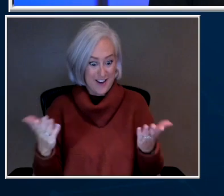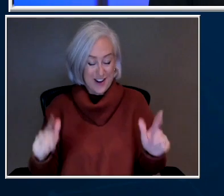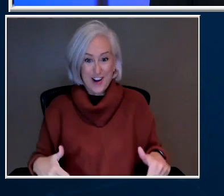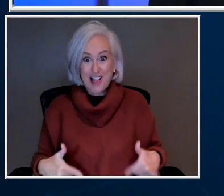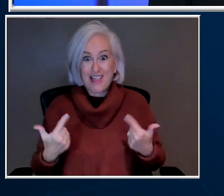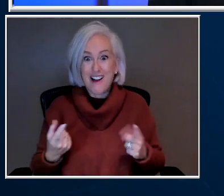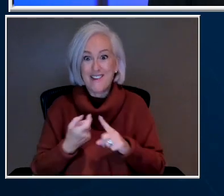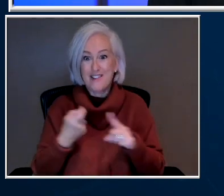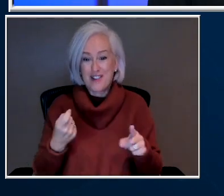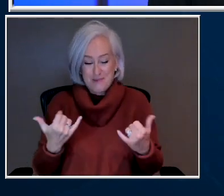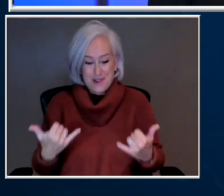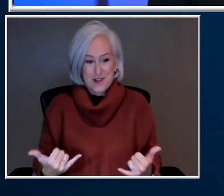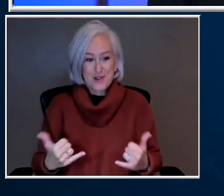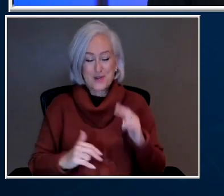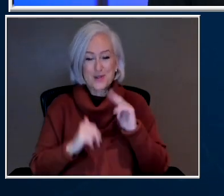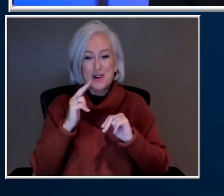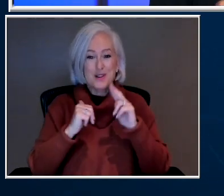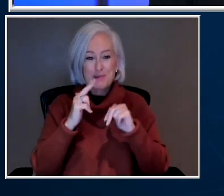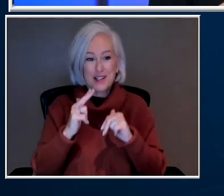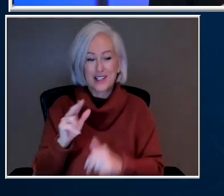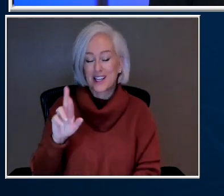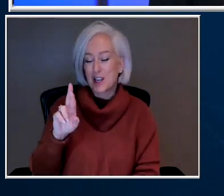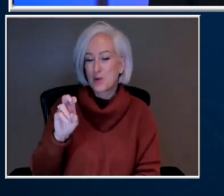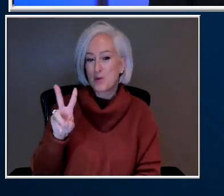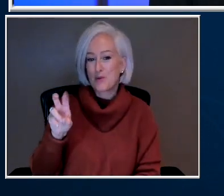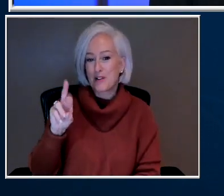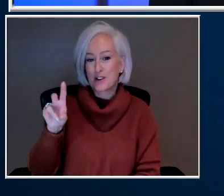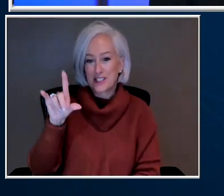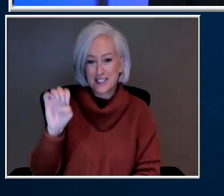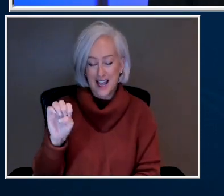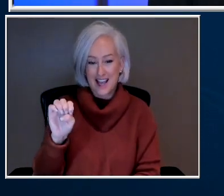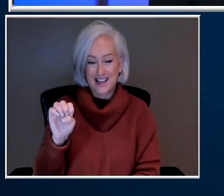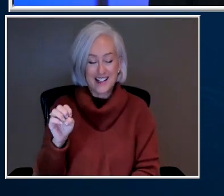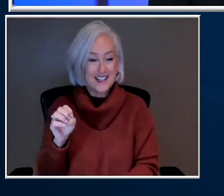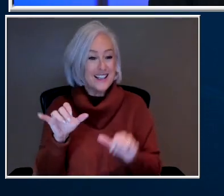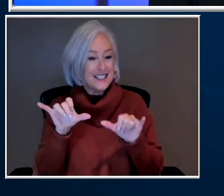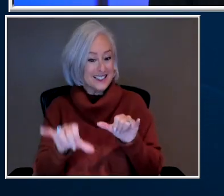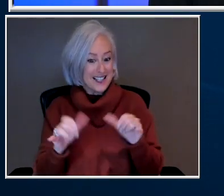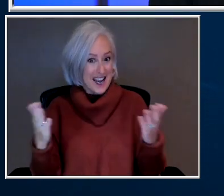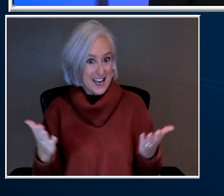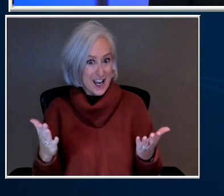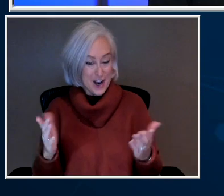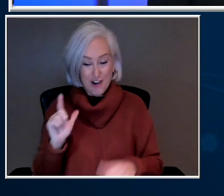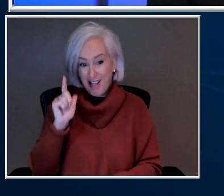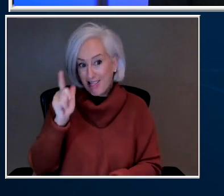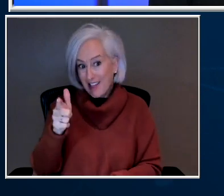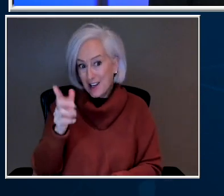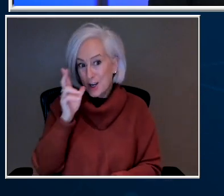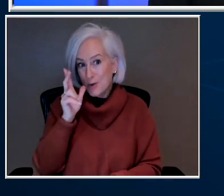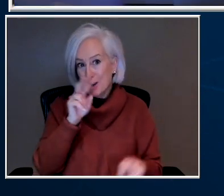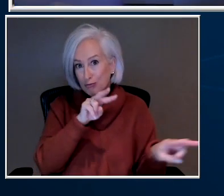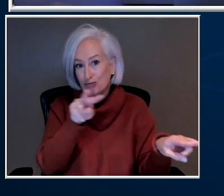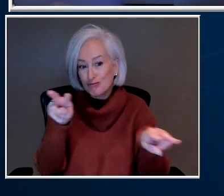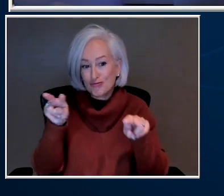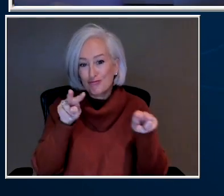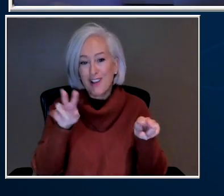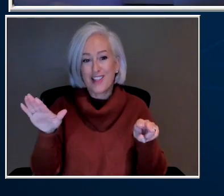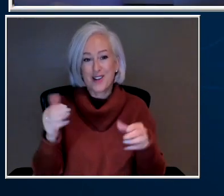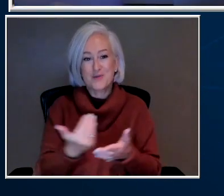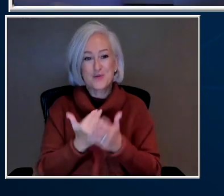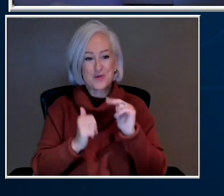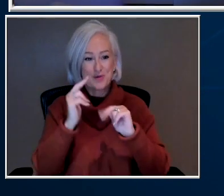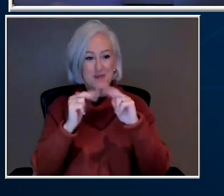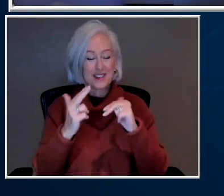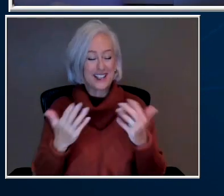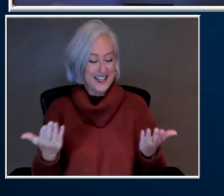Riverside. And stay tuned with us because we're going to go behind the scenes and get a little tour later on in this half hour. Here in studio with us are the